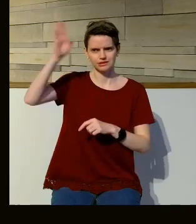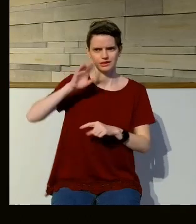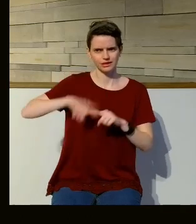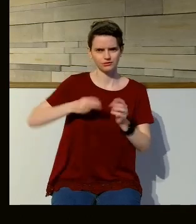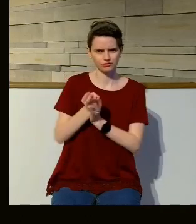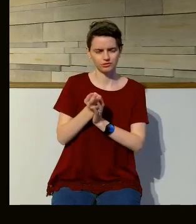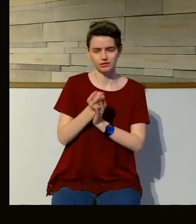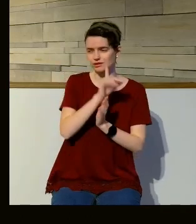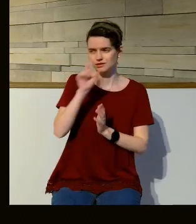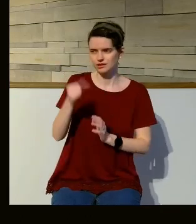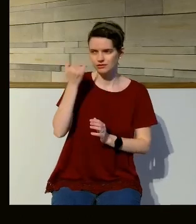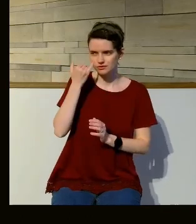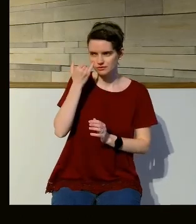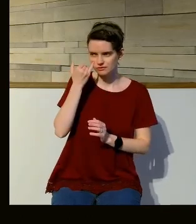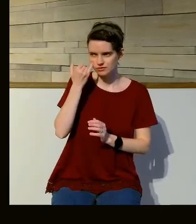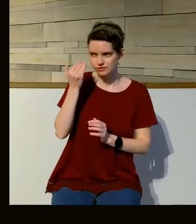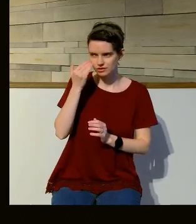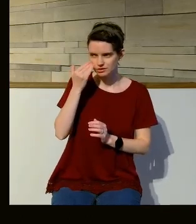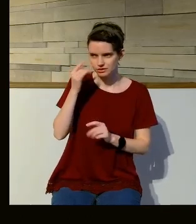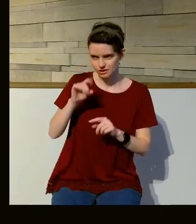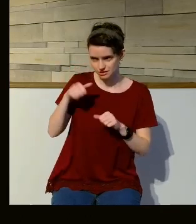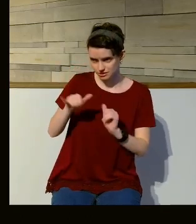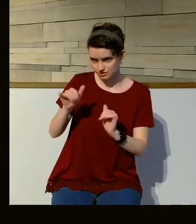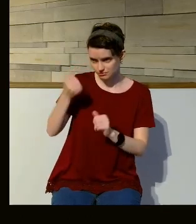So I ask the atheist, if you're conscious, can you still be an atheist?